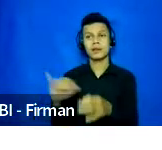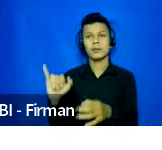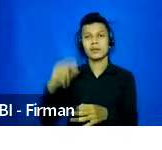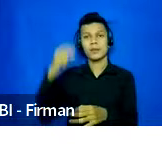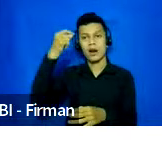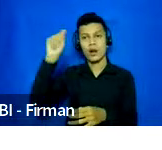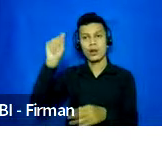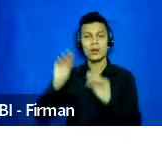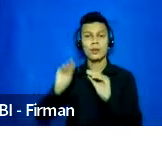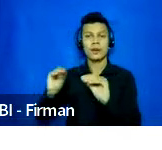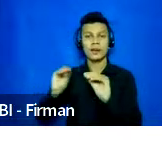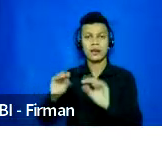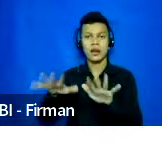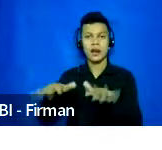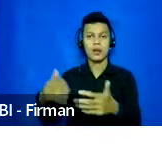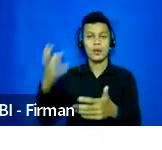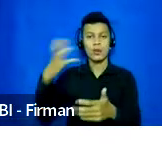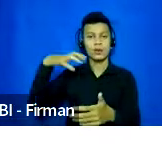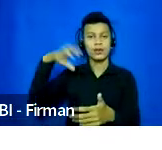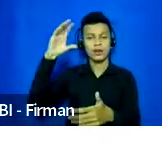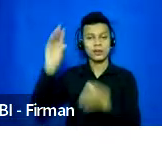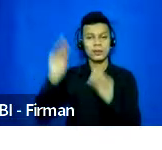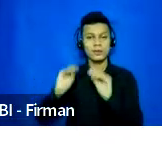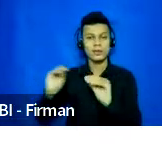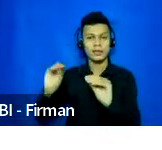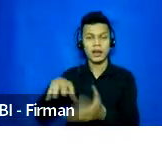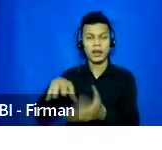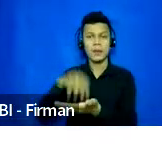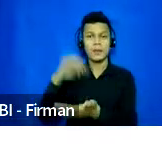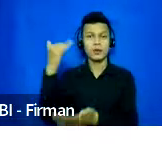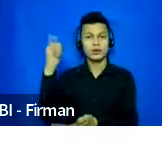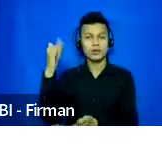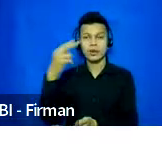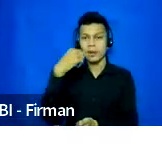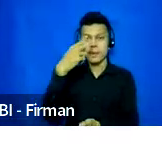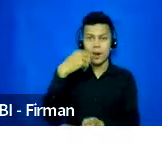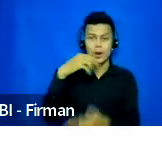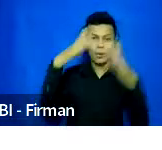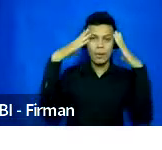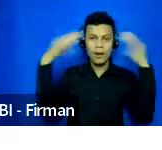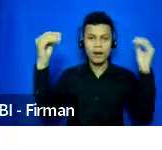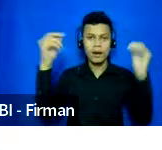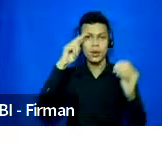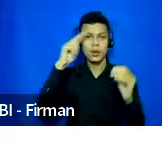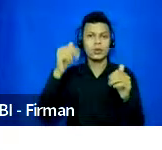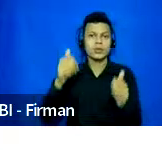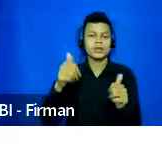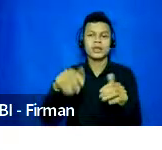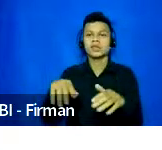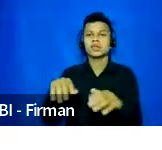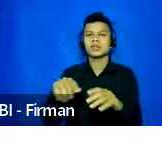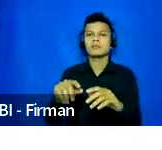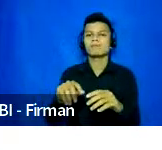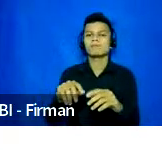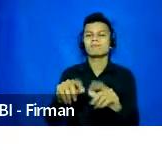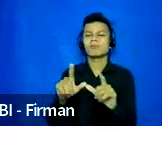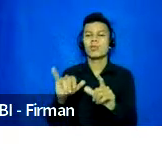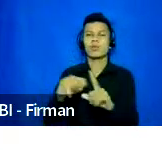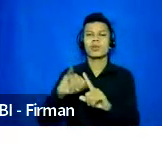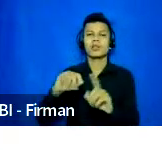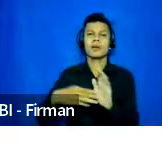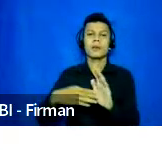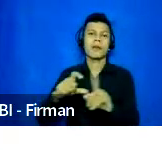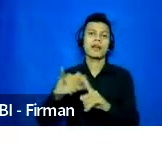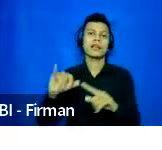Yogyakarta, Bandung, and Padang to implement training for editing Wikipedia in high school and university. This is not only access